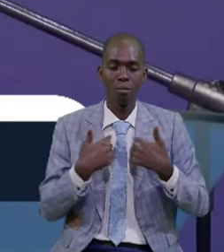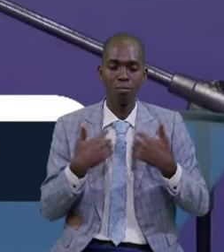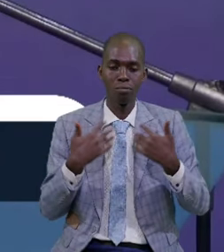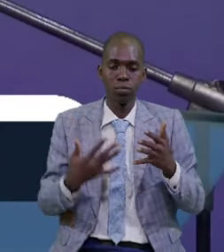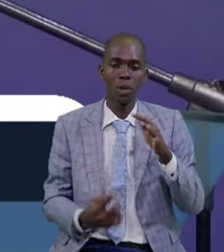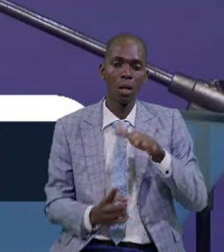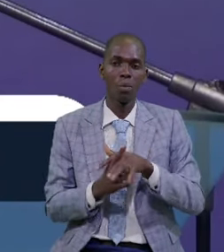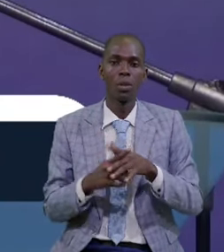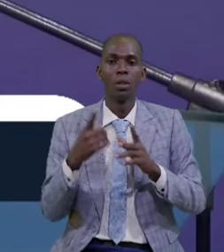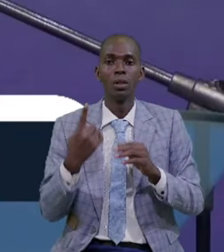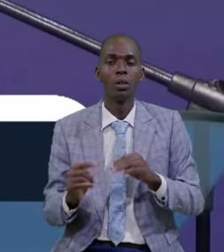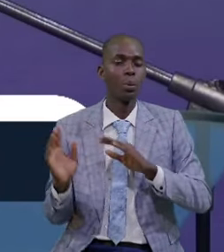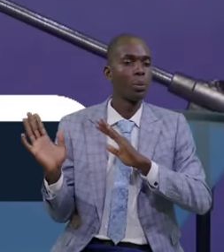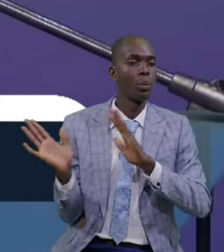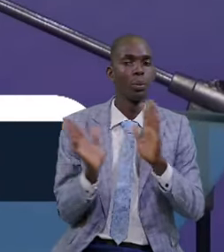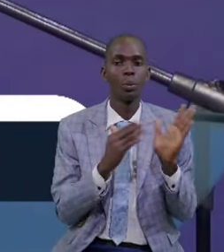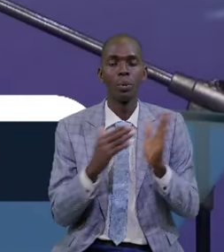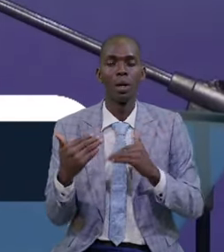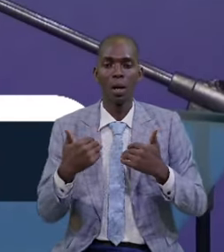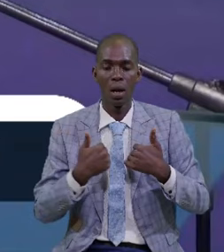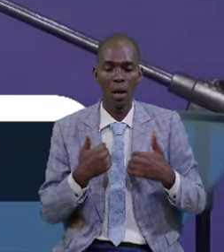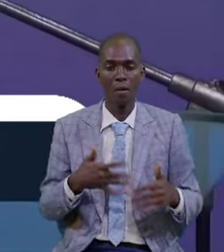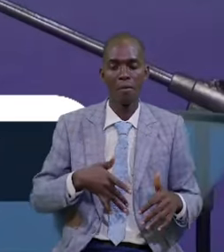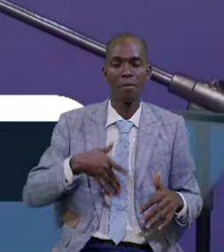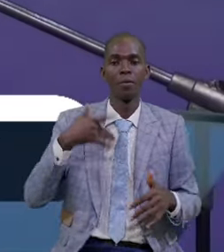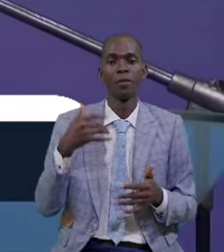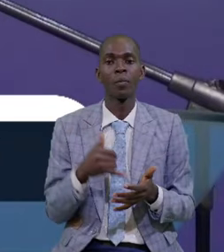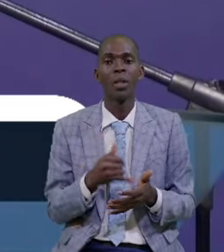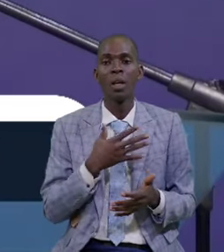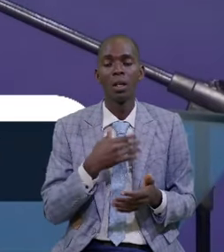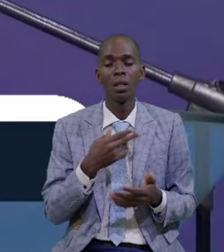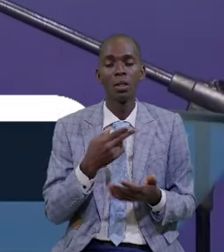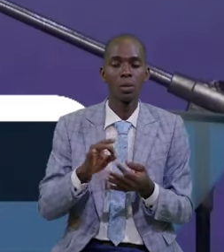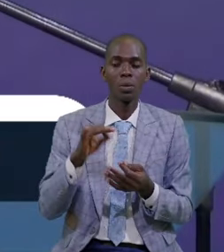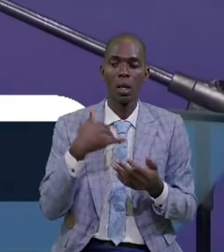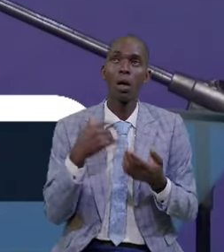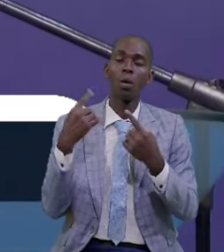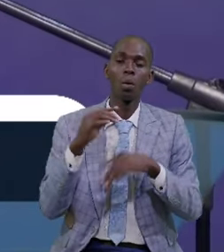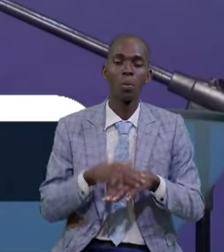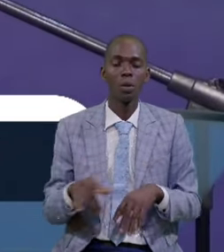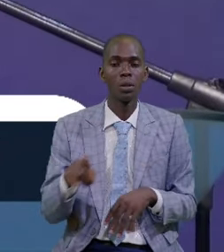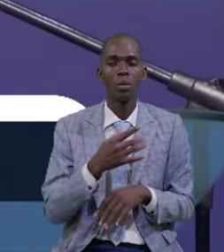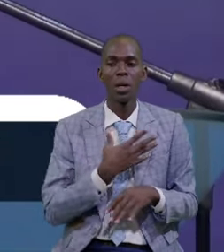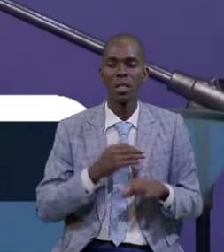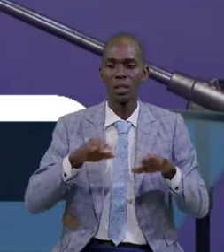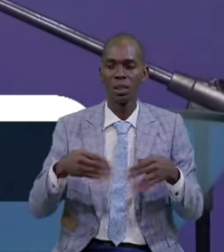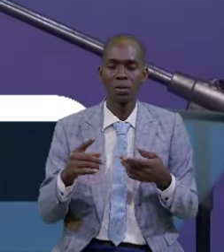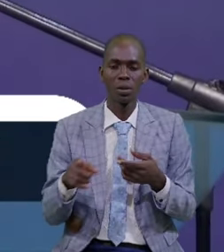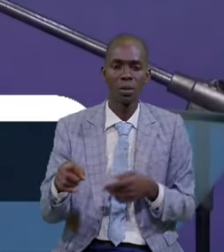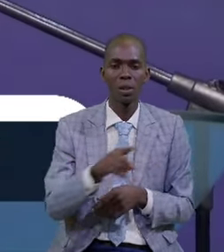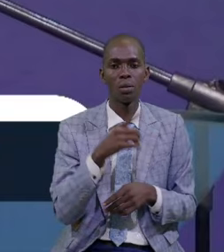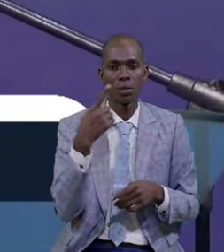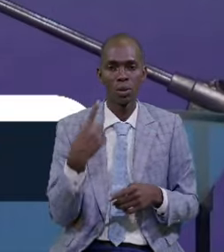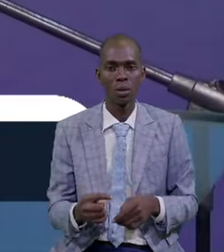wind had filled the whole house. And the Spirit had come upon them and given them utterance. And